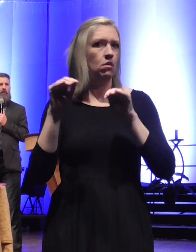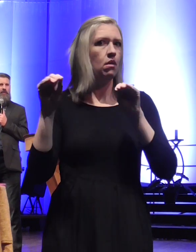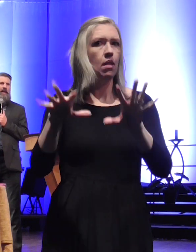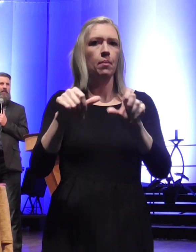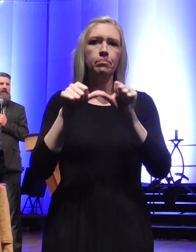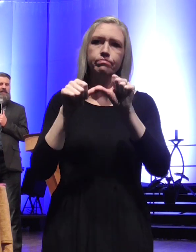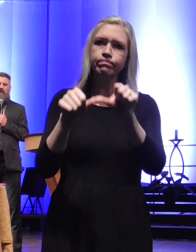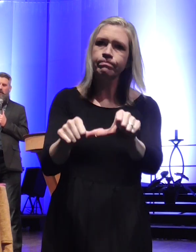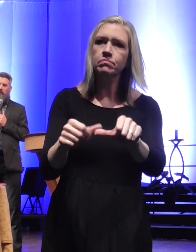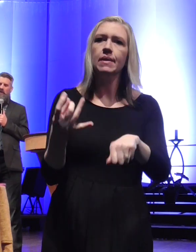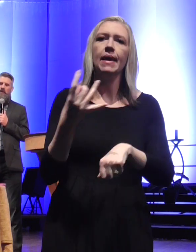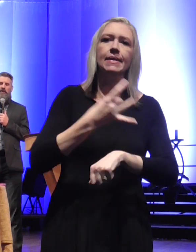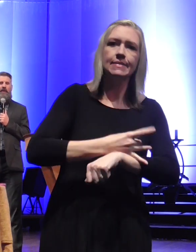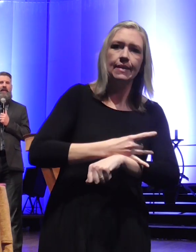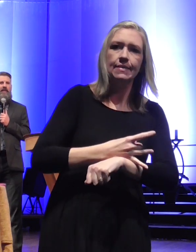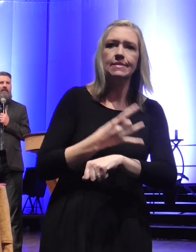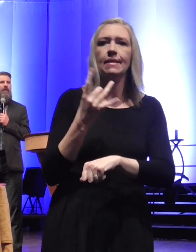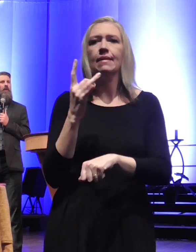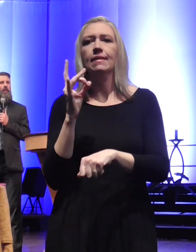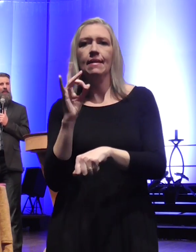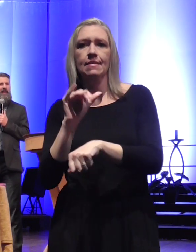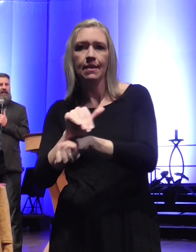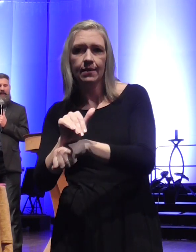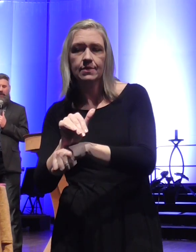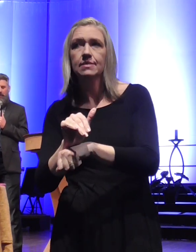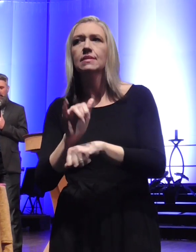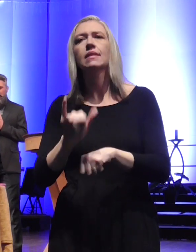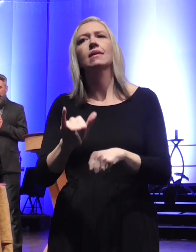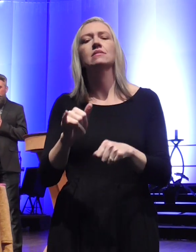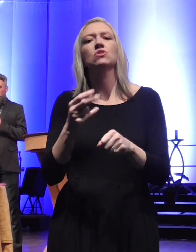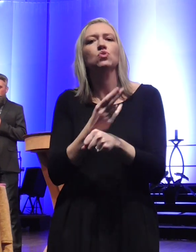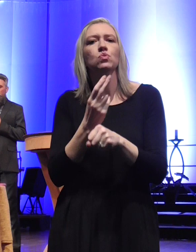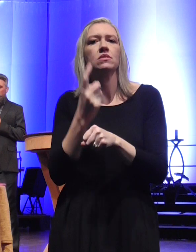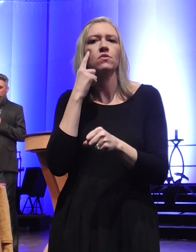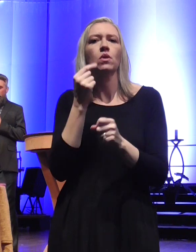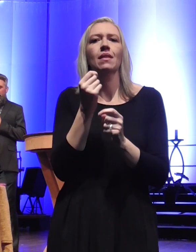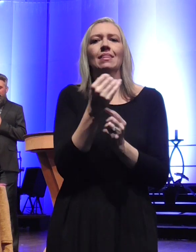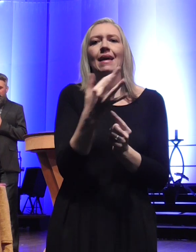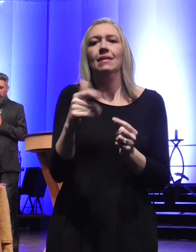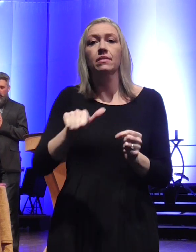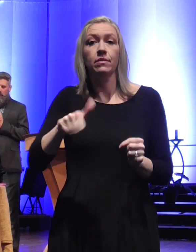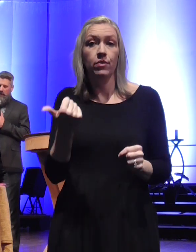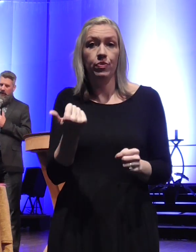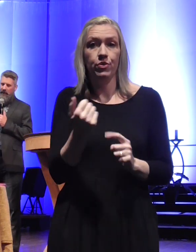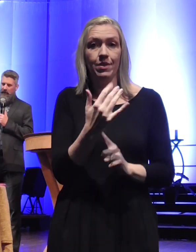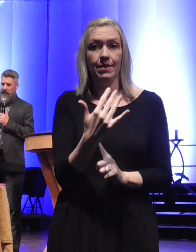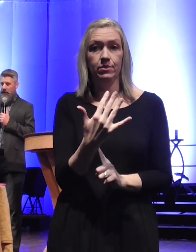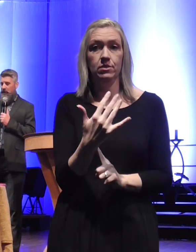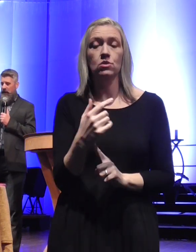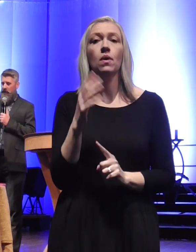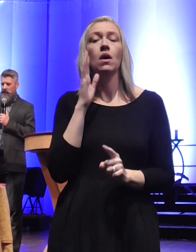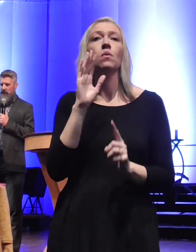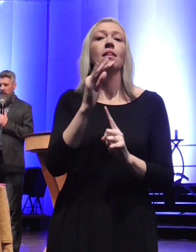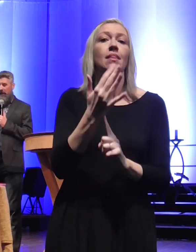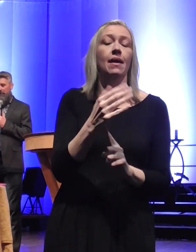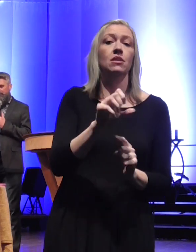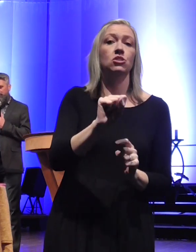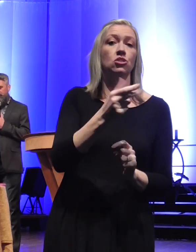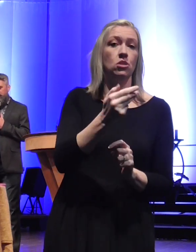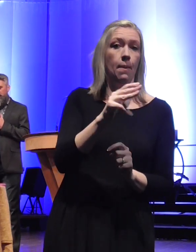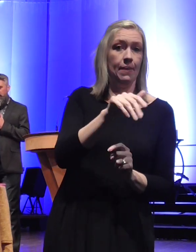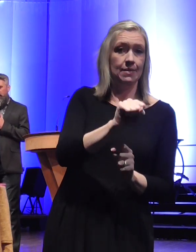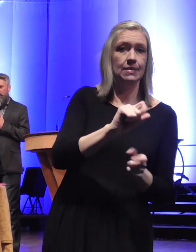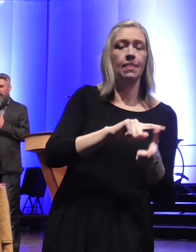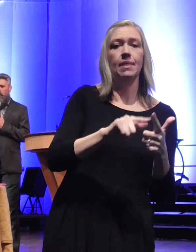8 nights. So it holds that place, and it's what is used to light the remaining candles. So in a moment, I will light the shamus and then light the other candles from